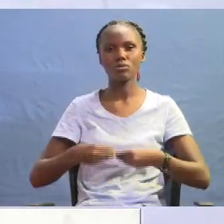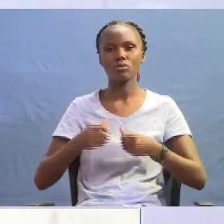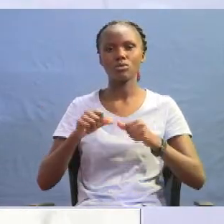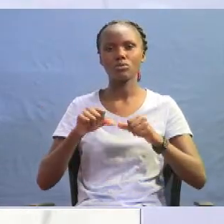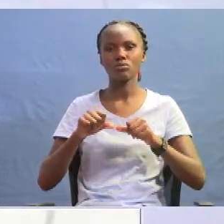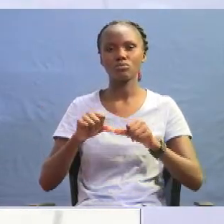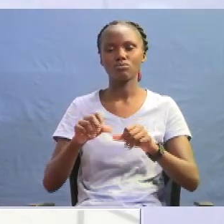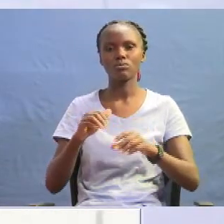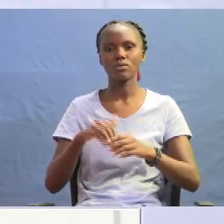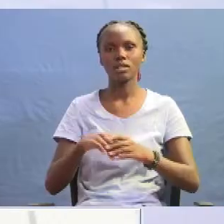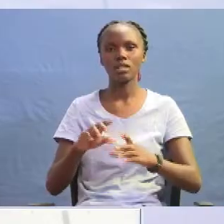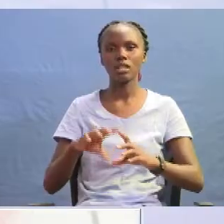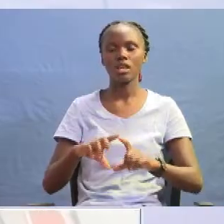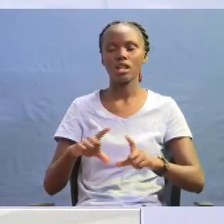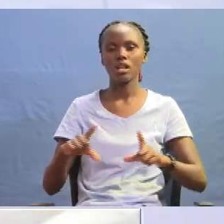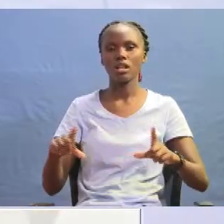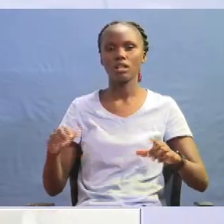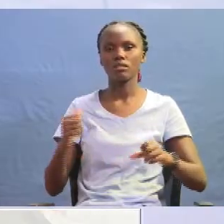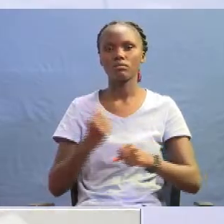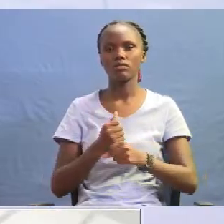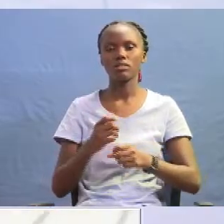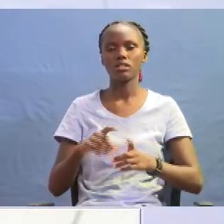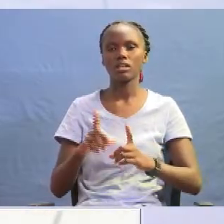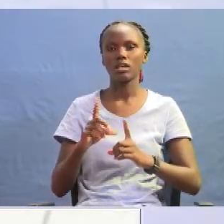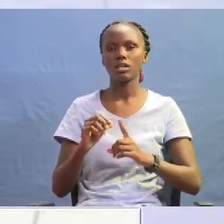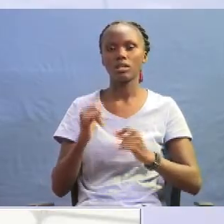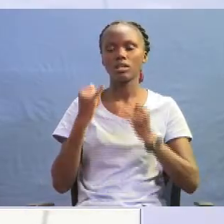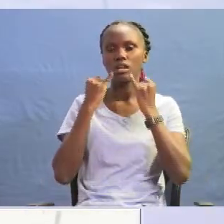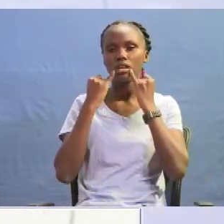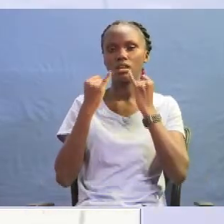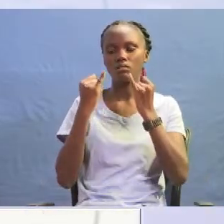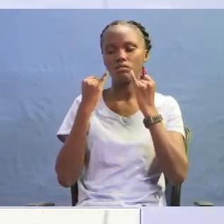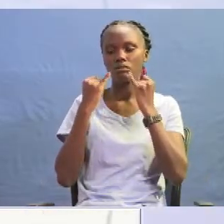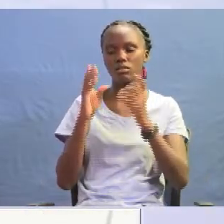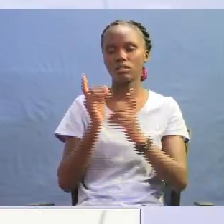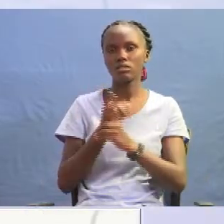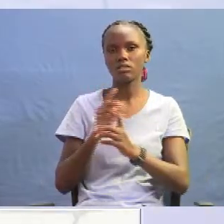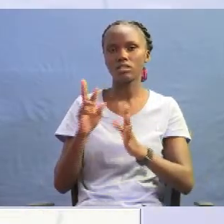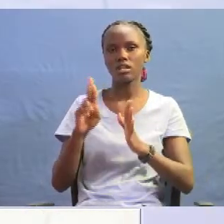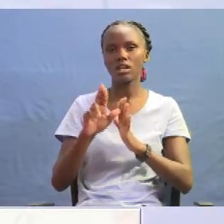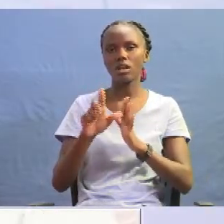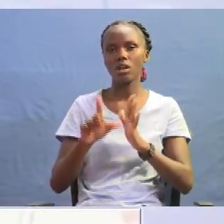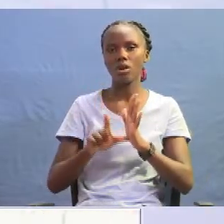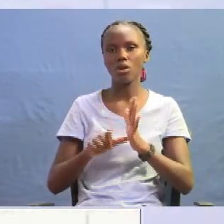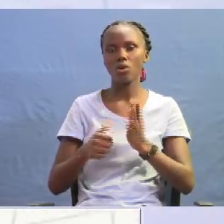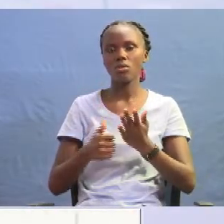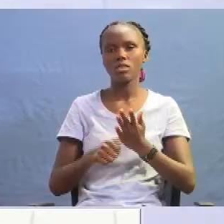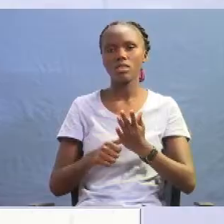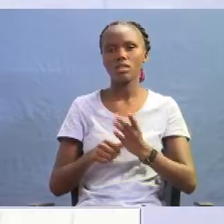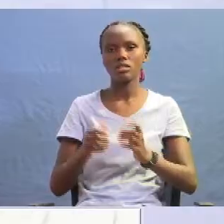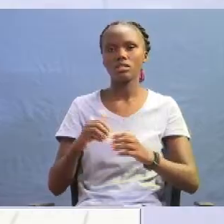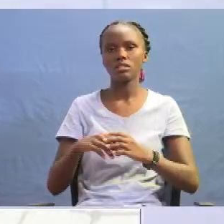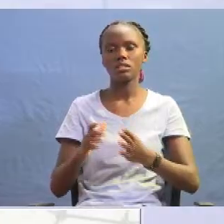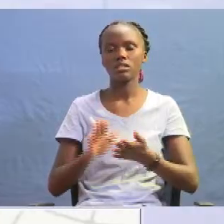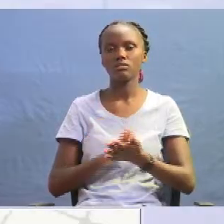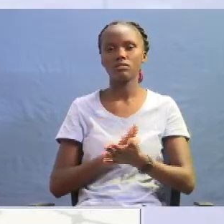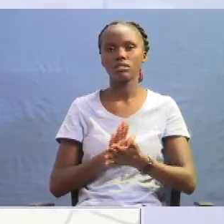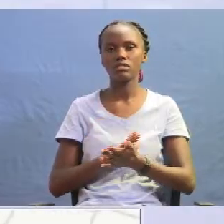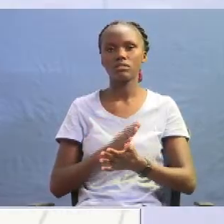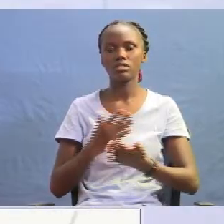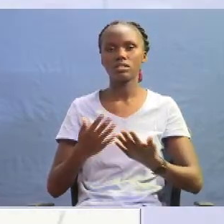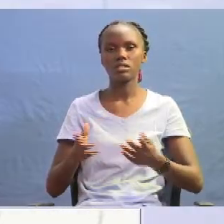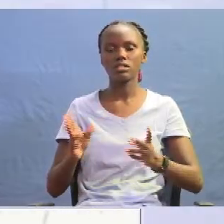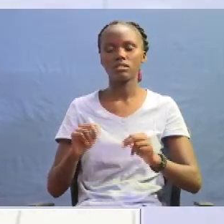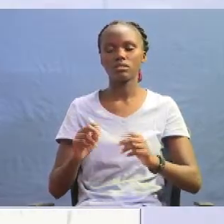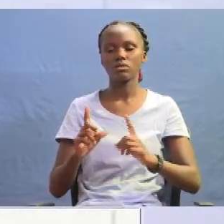of a wide range of information when it comes to matters law, and just to bring you up to speed with what to expect and